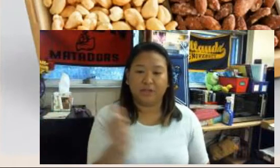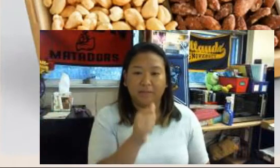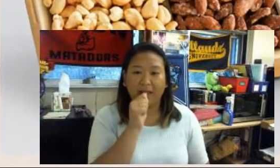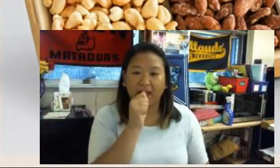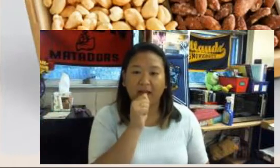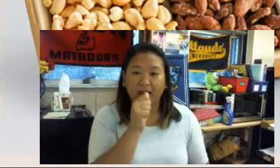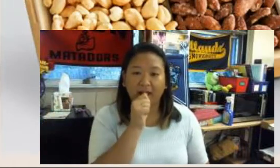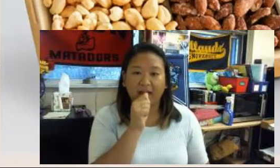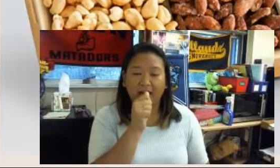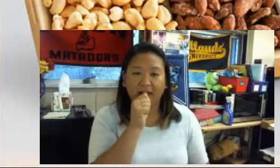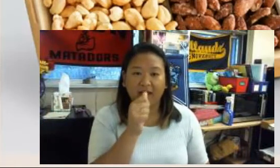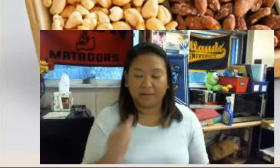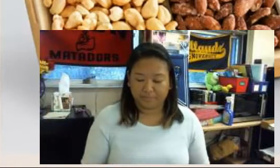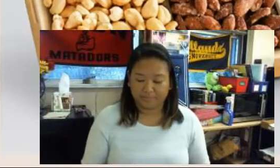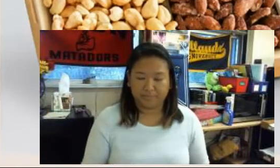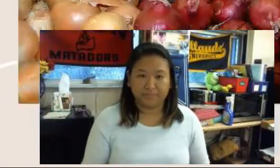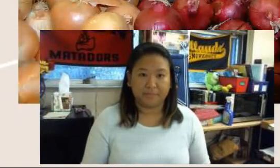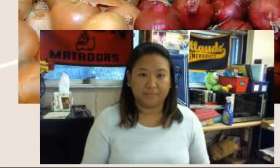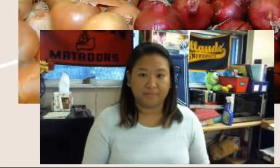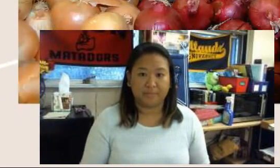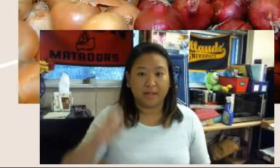A hand shape.